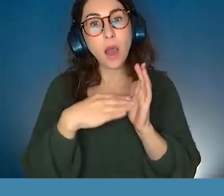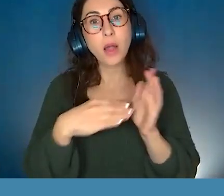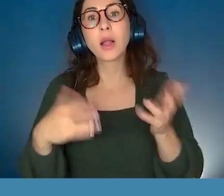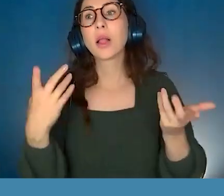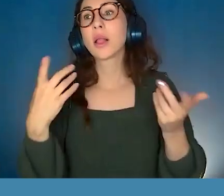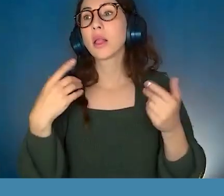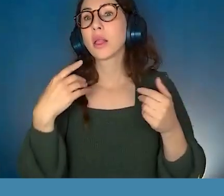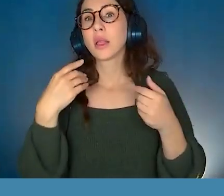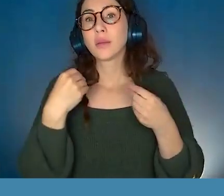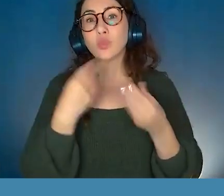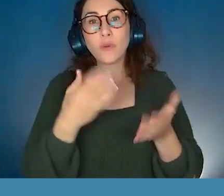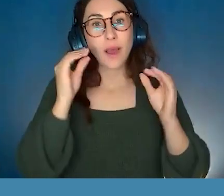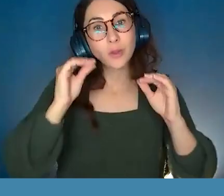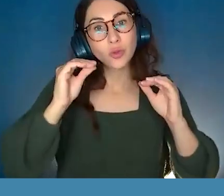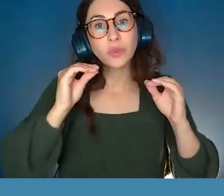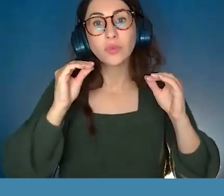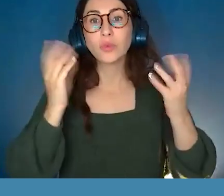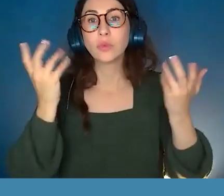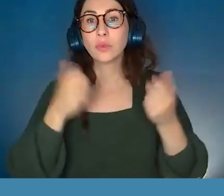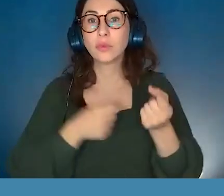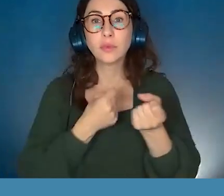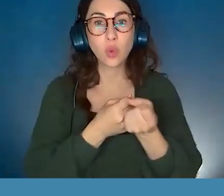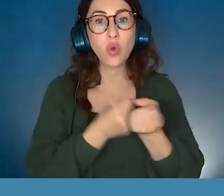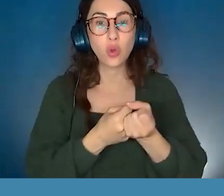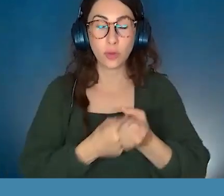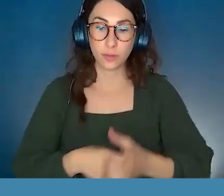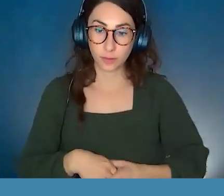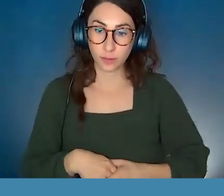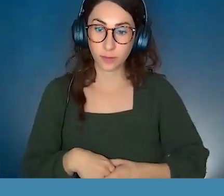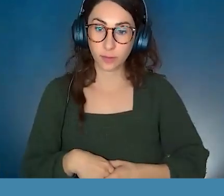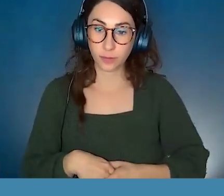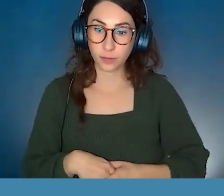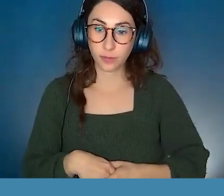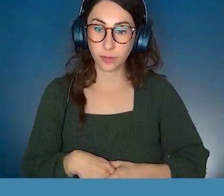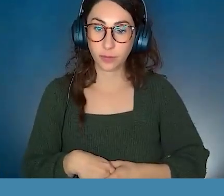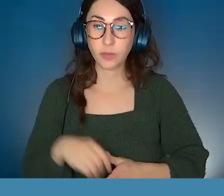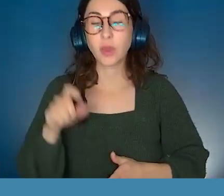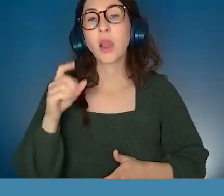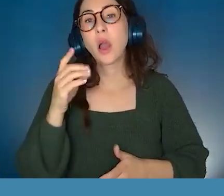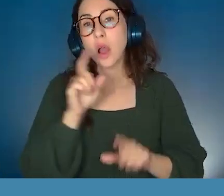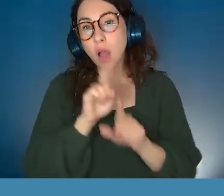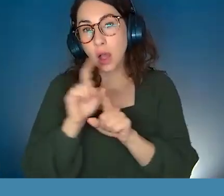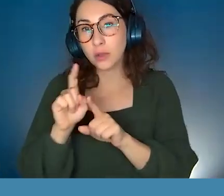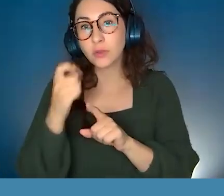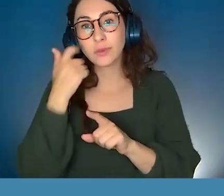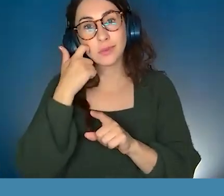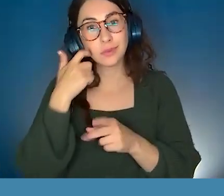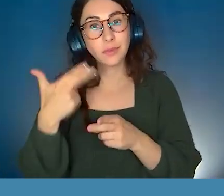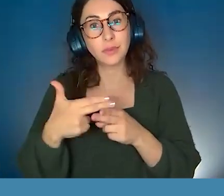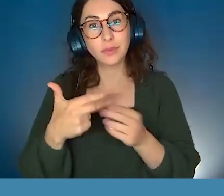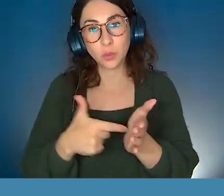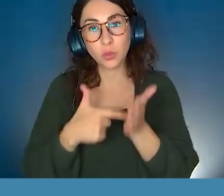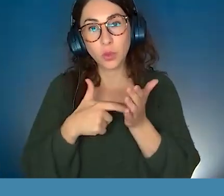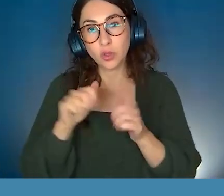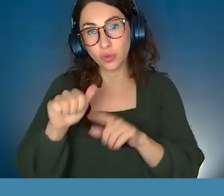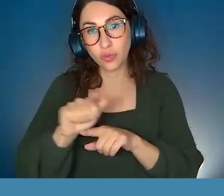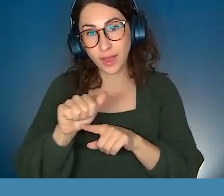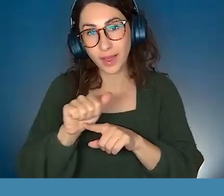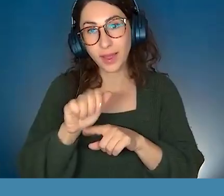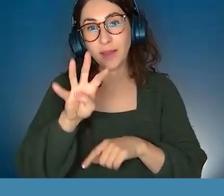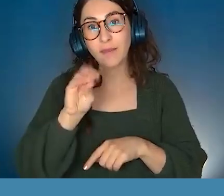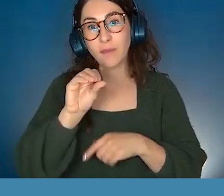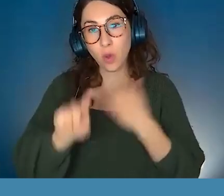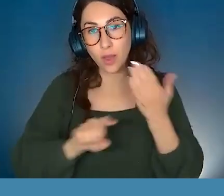support when it comes to recovery. And like we mentioned before, they have to have the proper training that includes the 40 hours in those